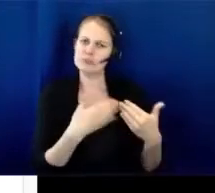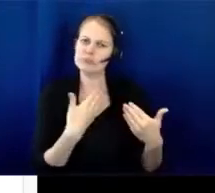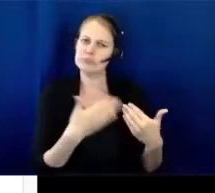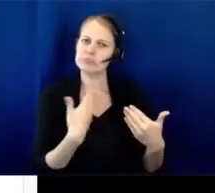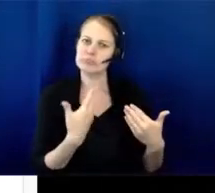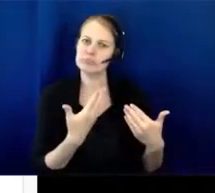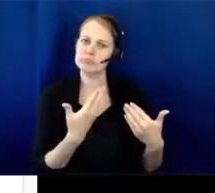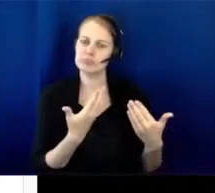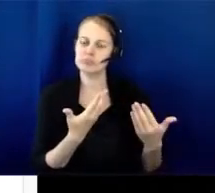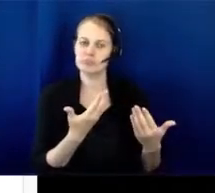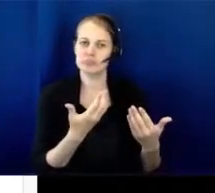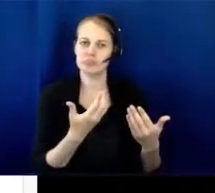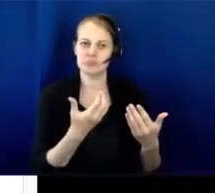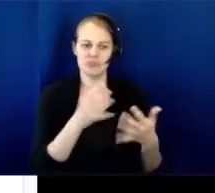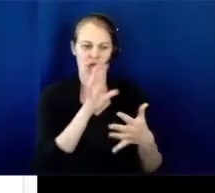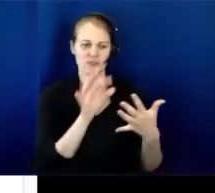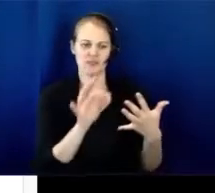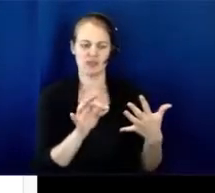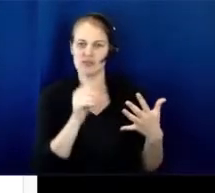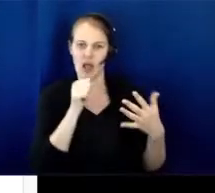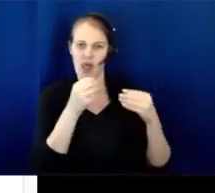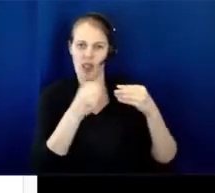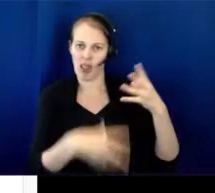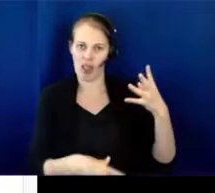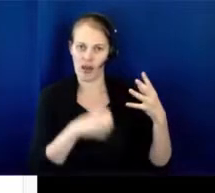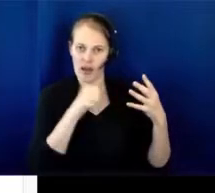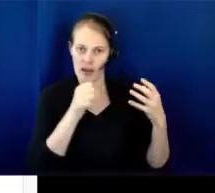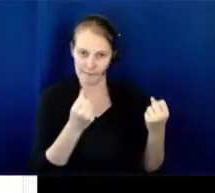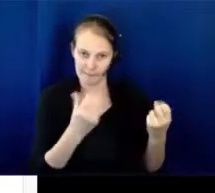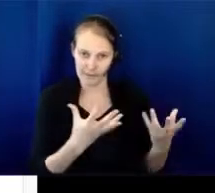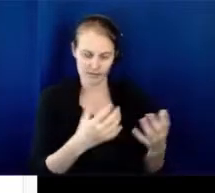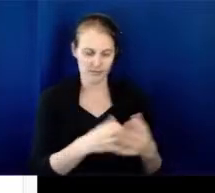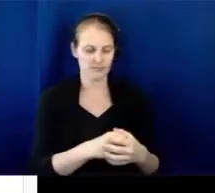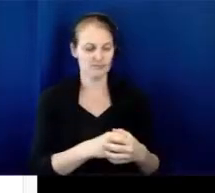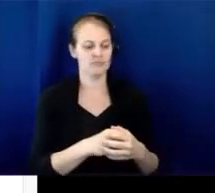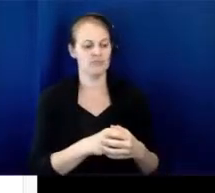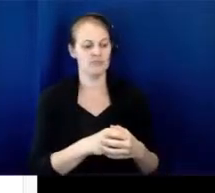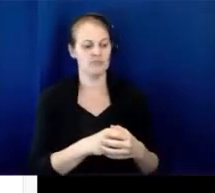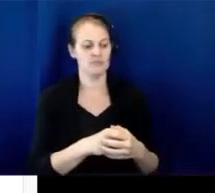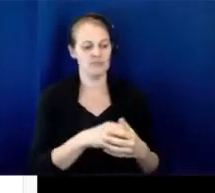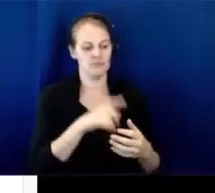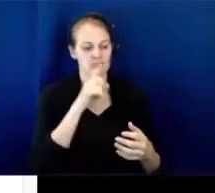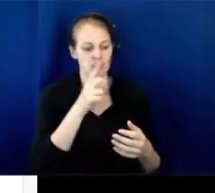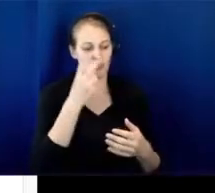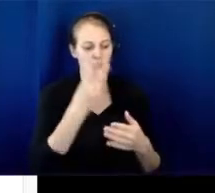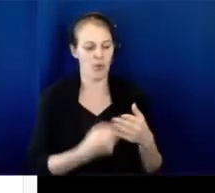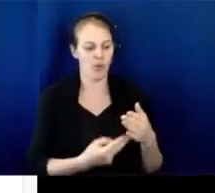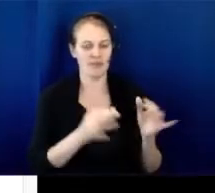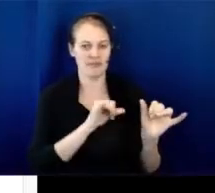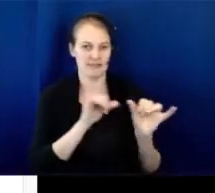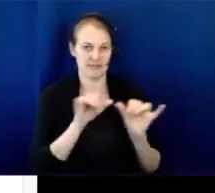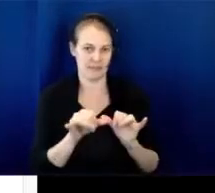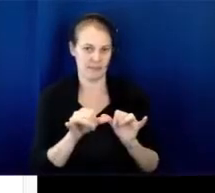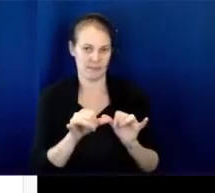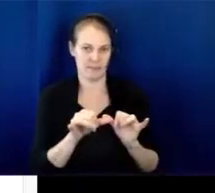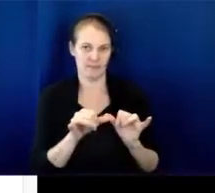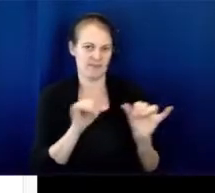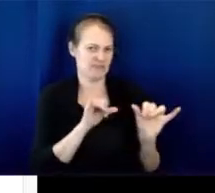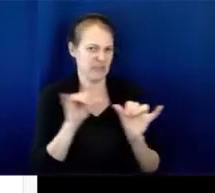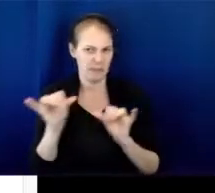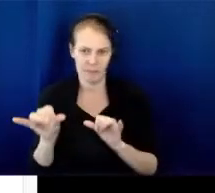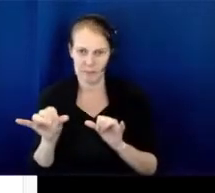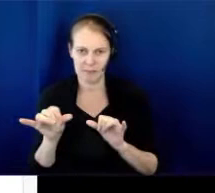little bit fewer options than the PC version, but they're relatively both the same and they have the same